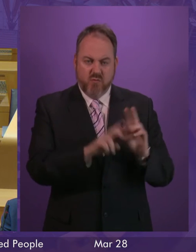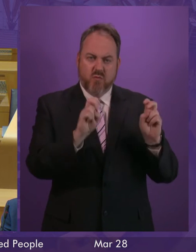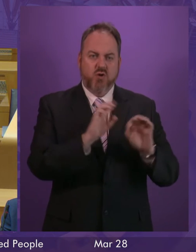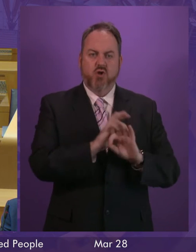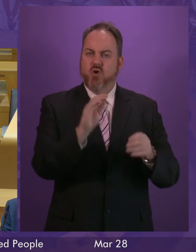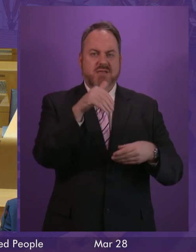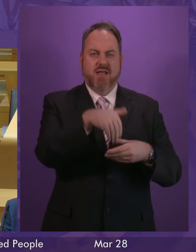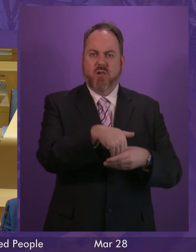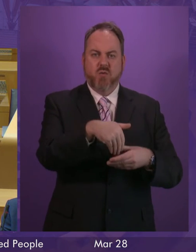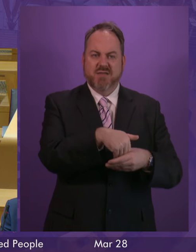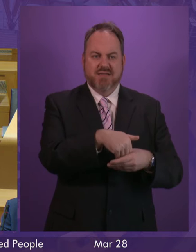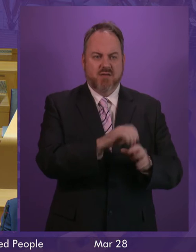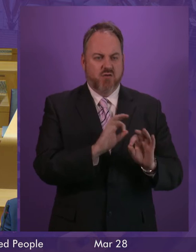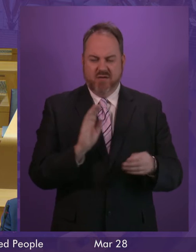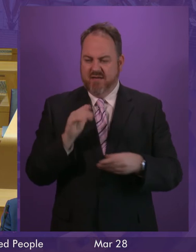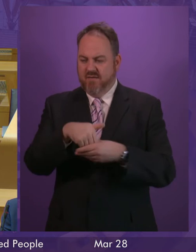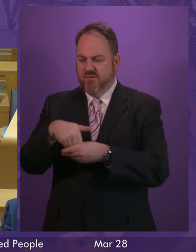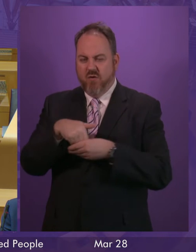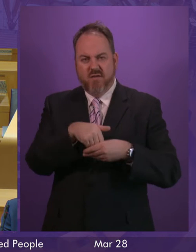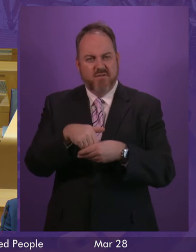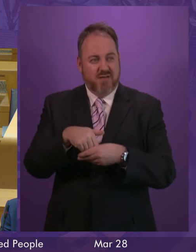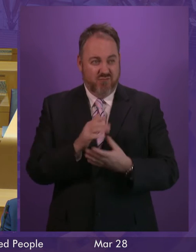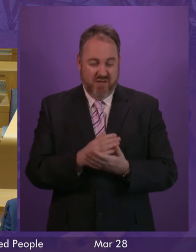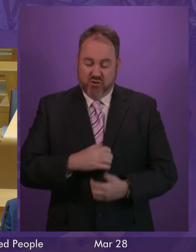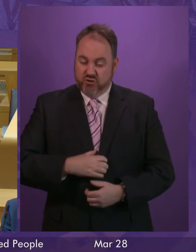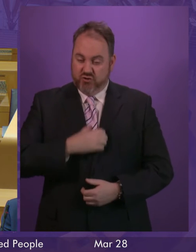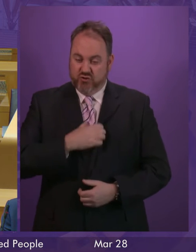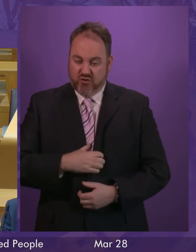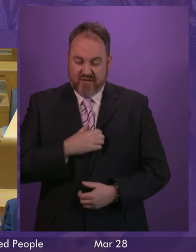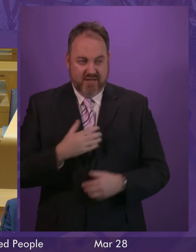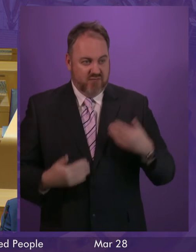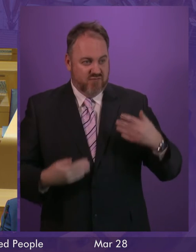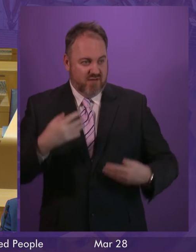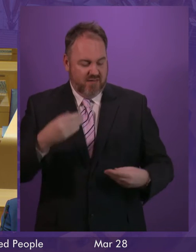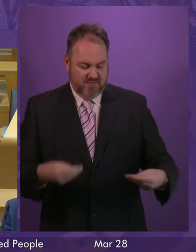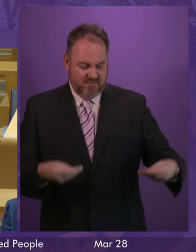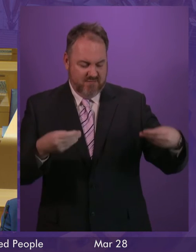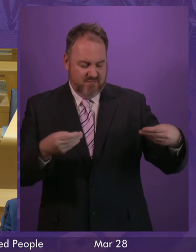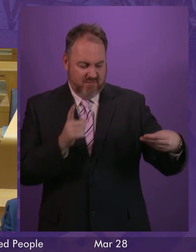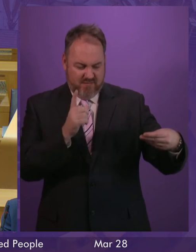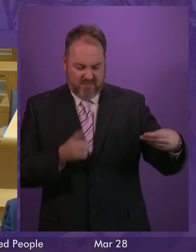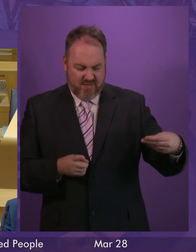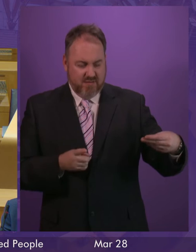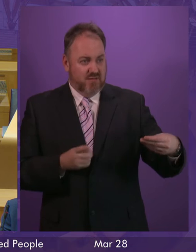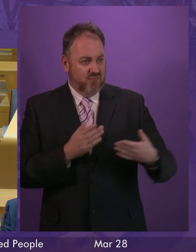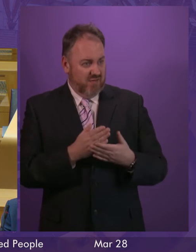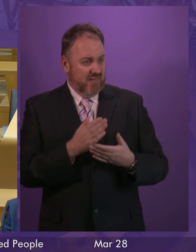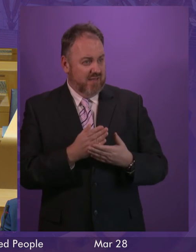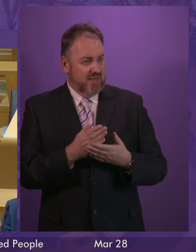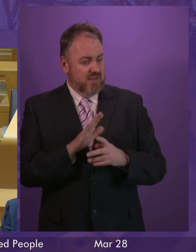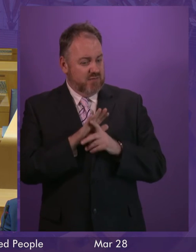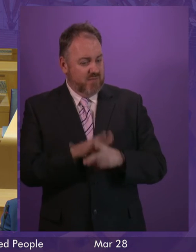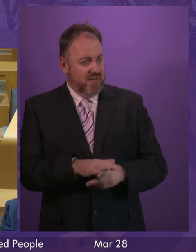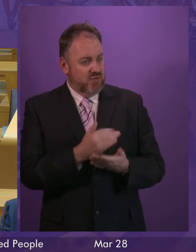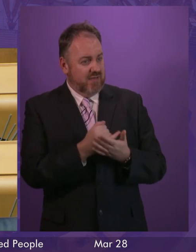report shocking and whether he would agree that the exclusion from school that many young people experience is illegal according to the